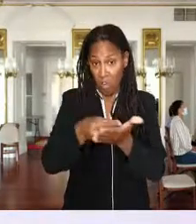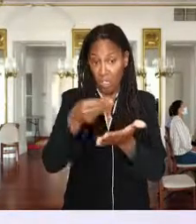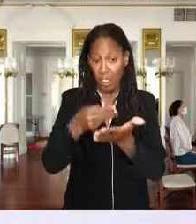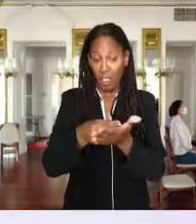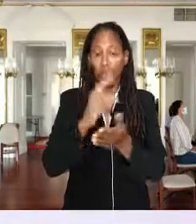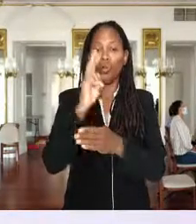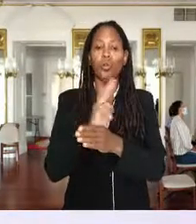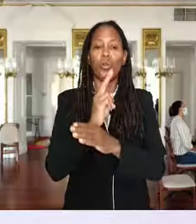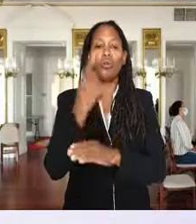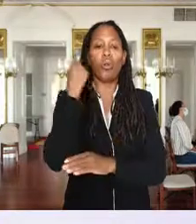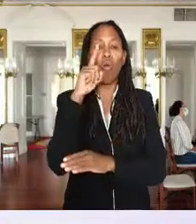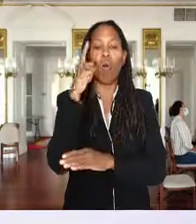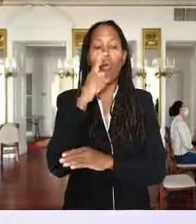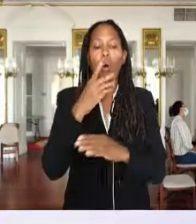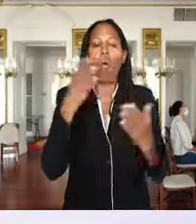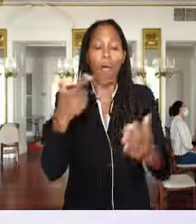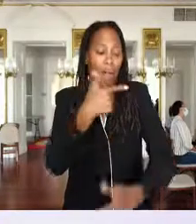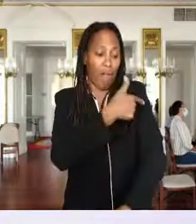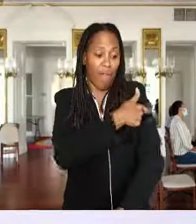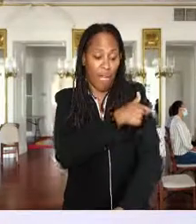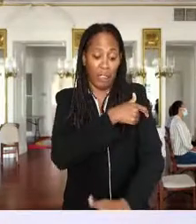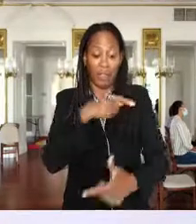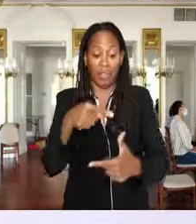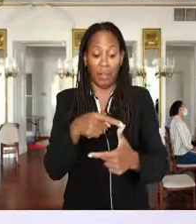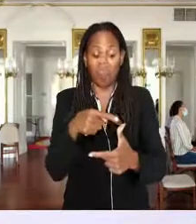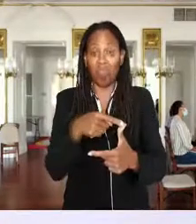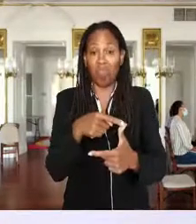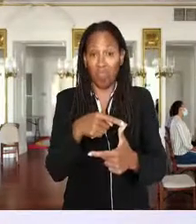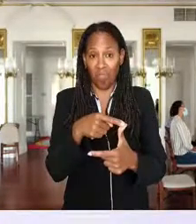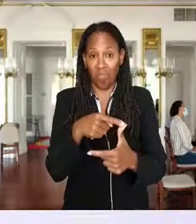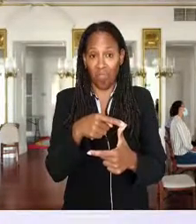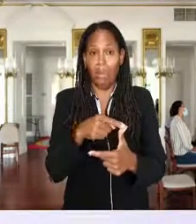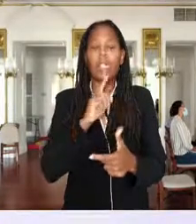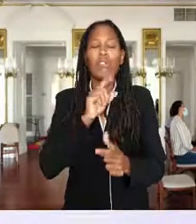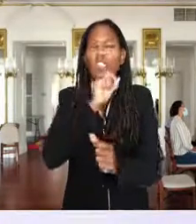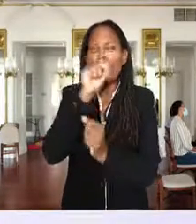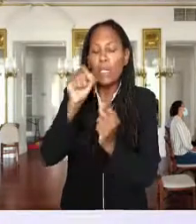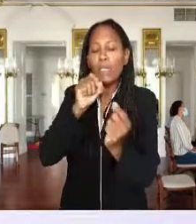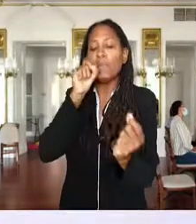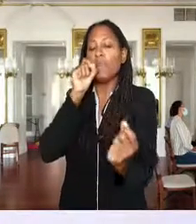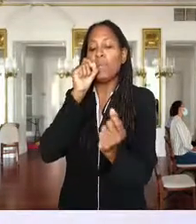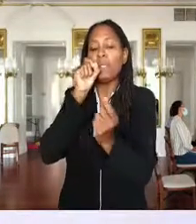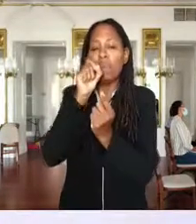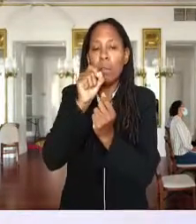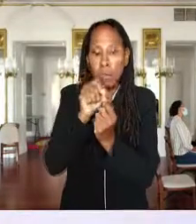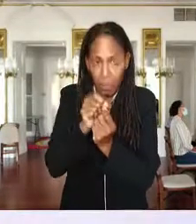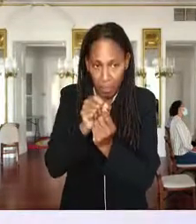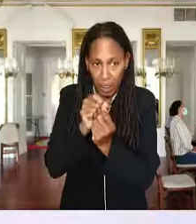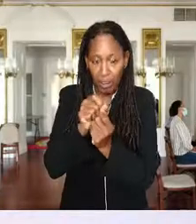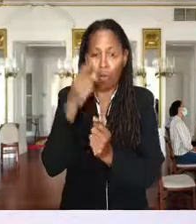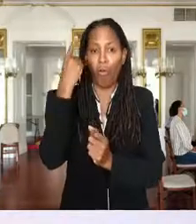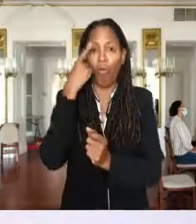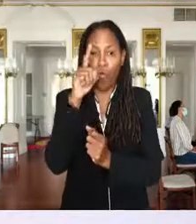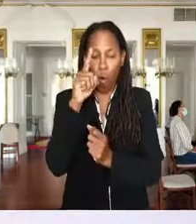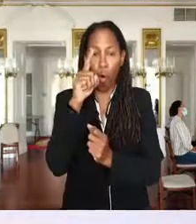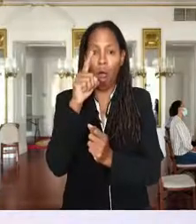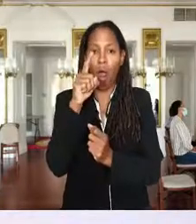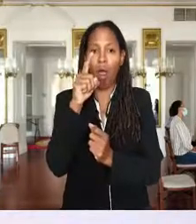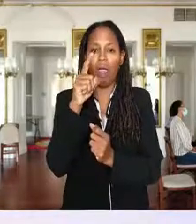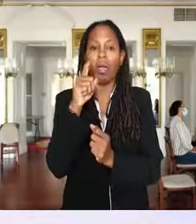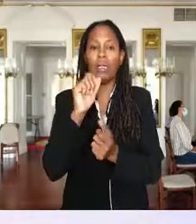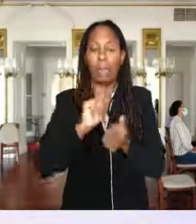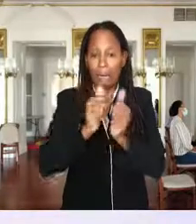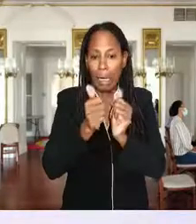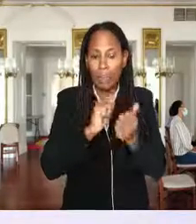being used for the vaccine incentive is specifically authorized for this purpose by the